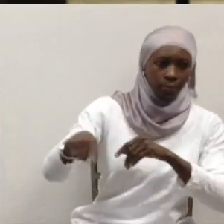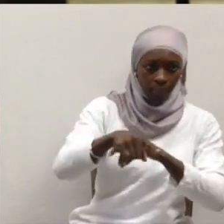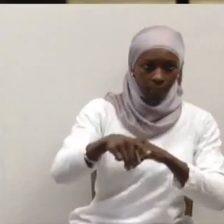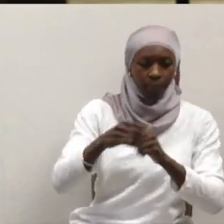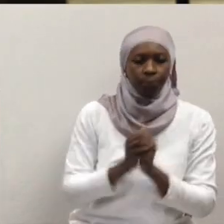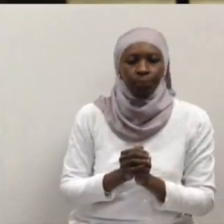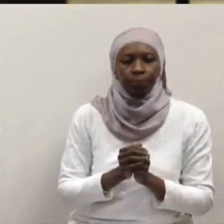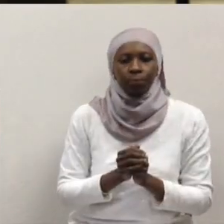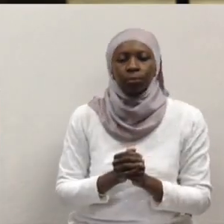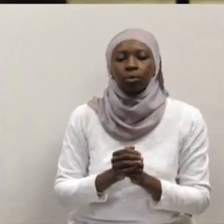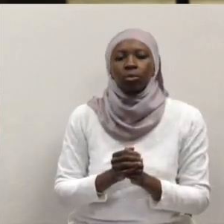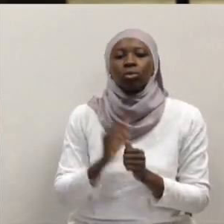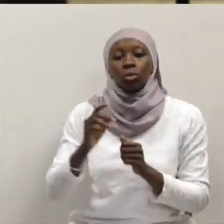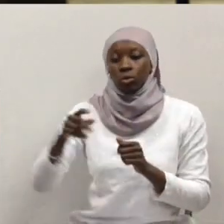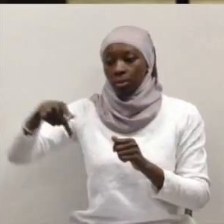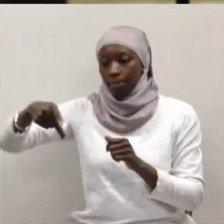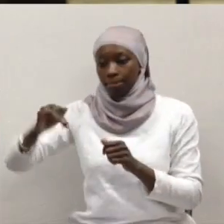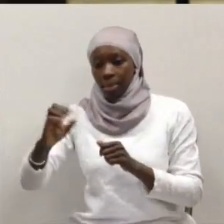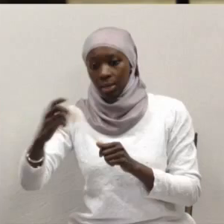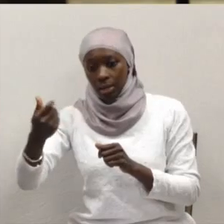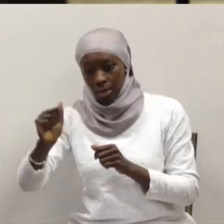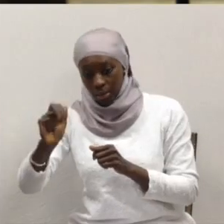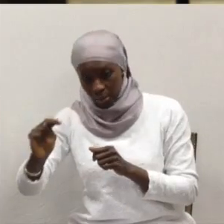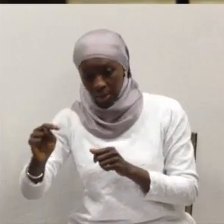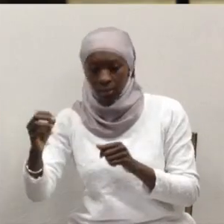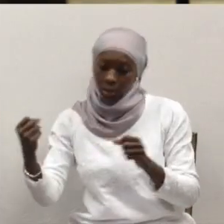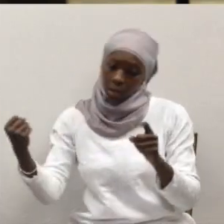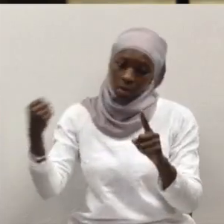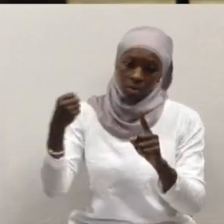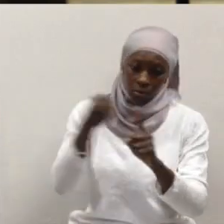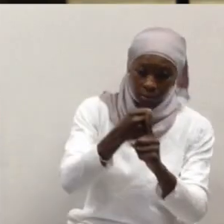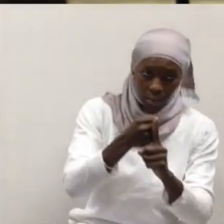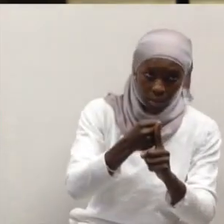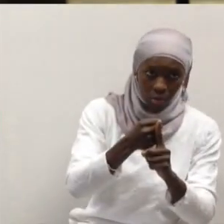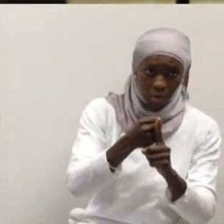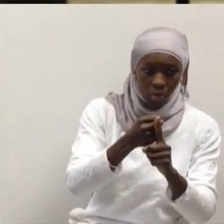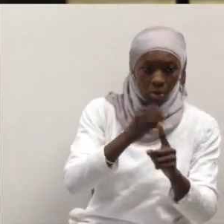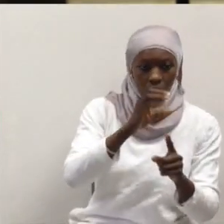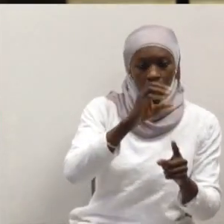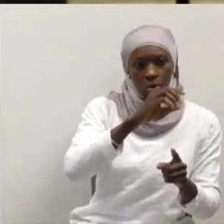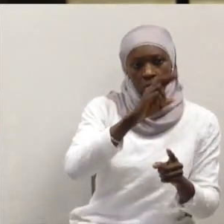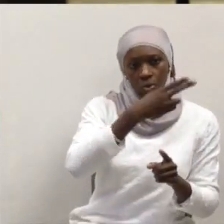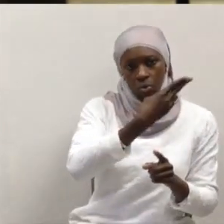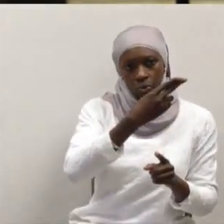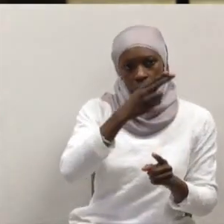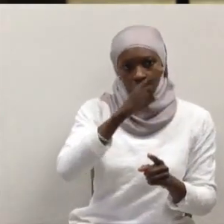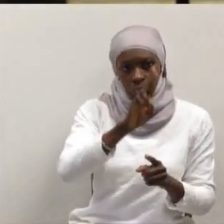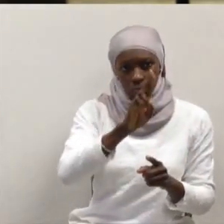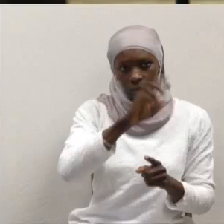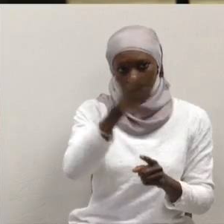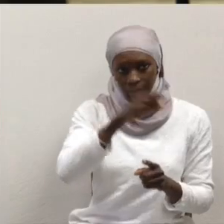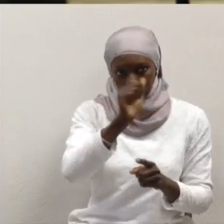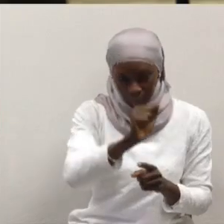the pagans attacked Khuza'a, and Khuza'a, of course, called for the Prophet's support. And